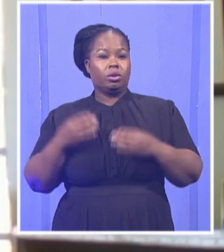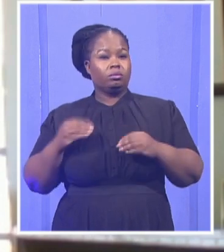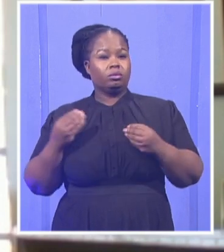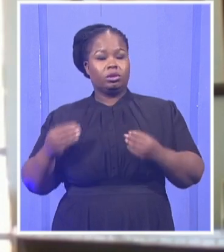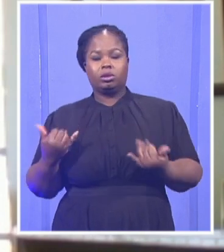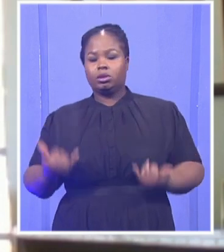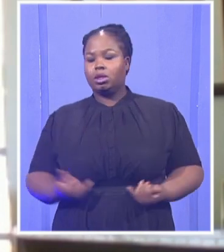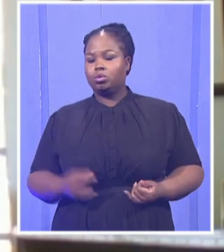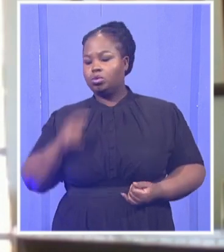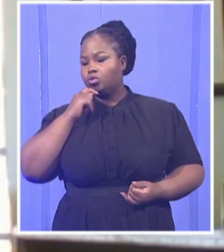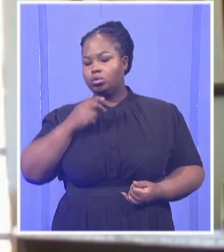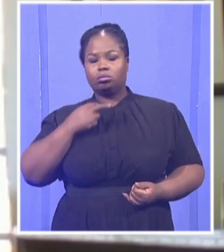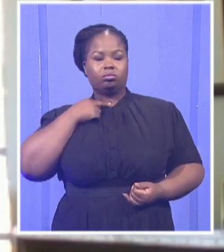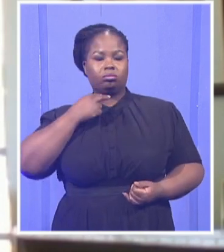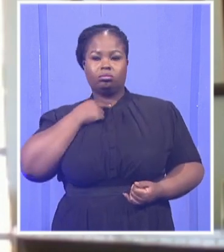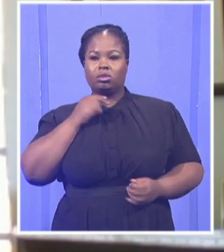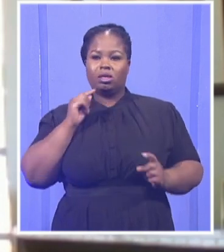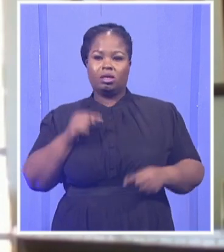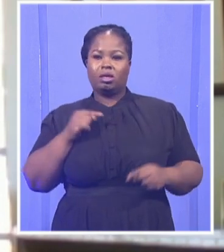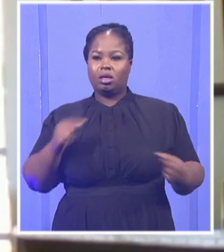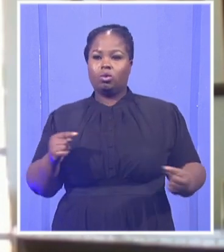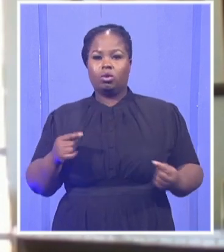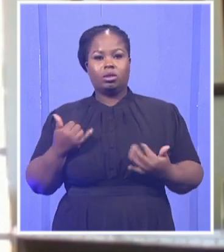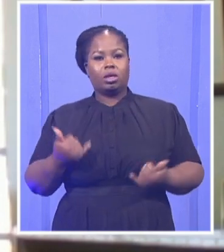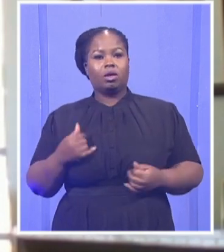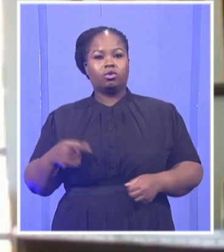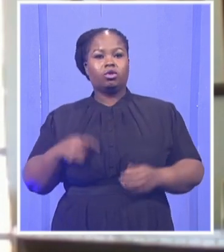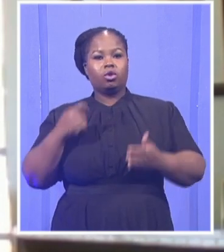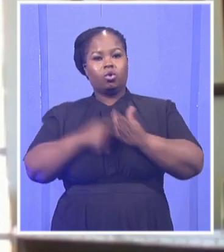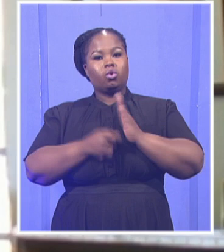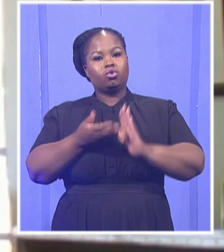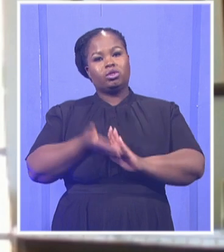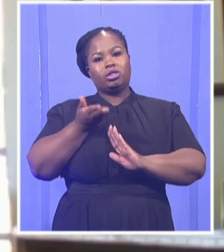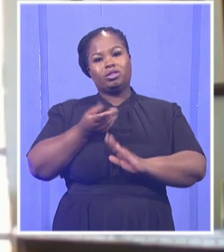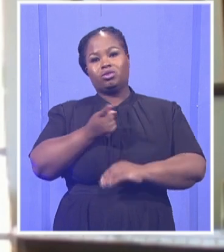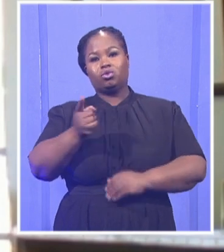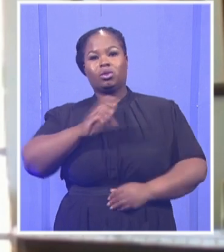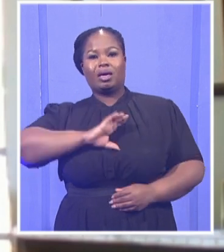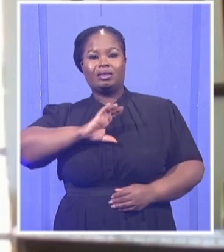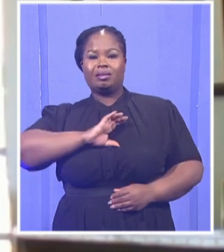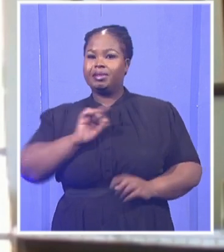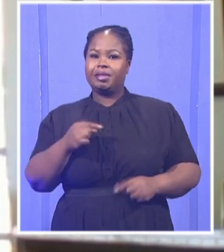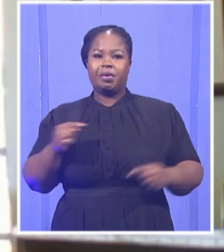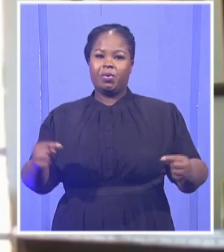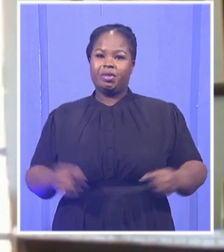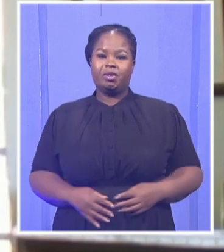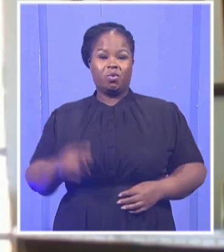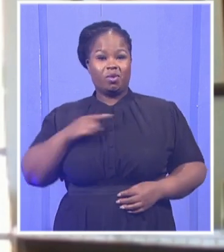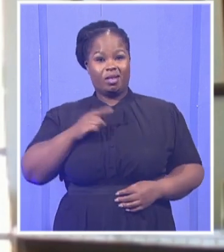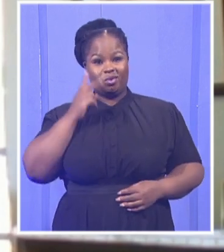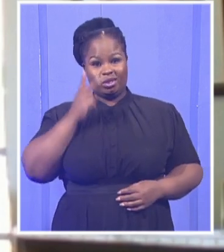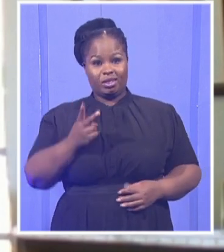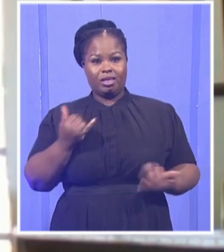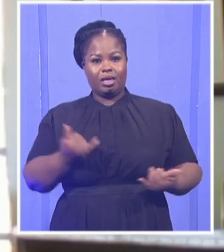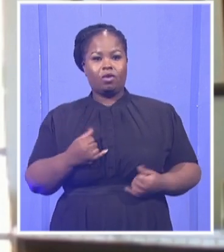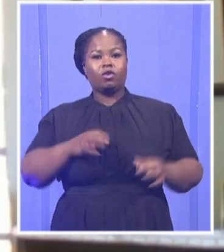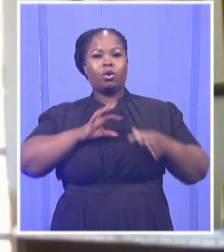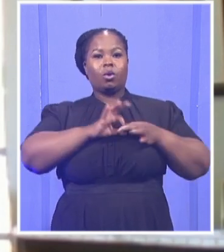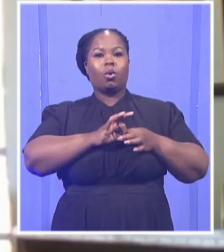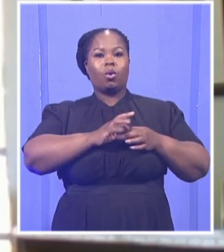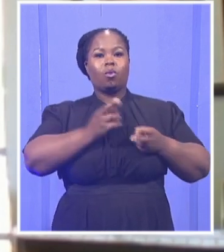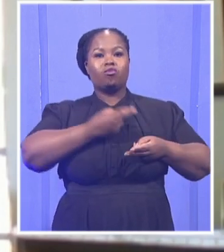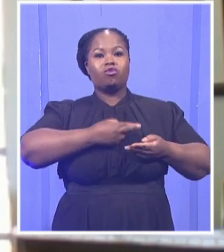it extremely difficult to pass on cost increases to consumers. You see this in the fact that home rentals